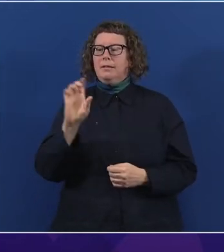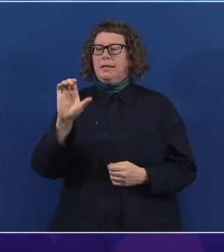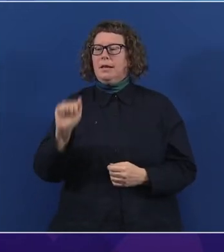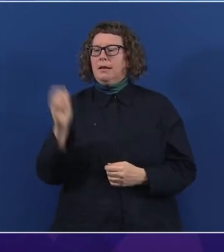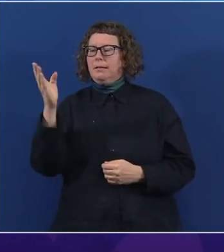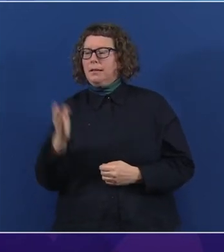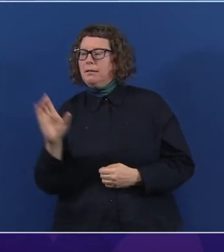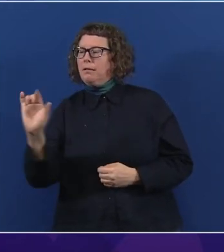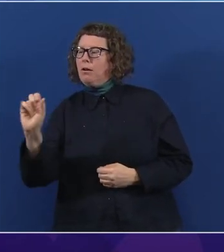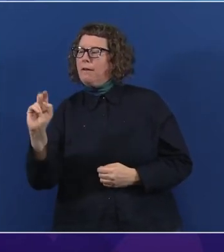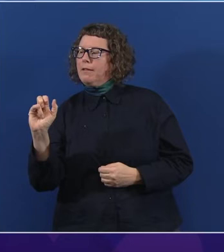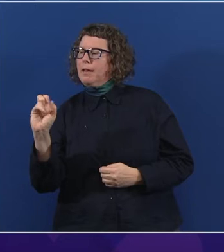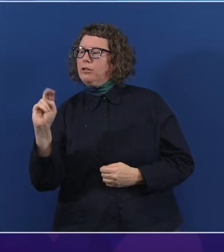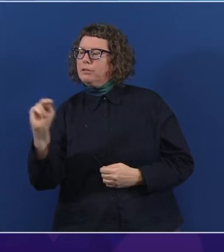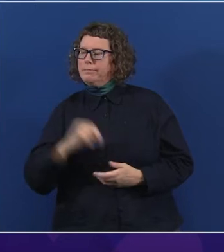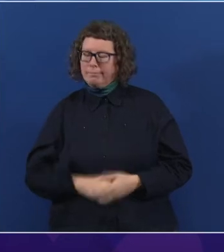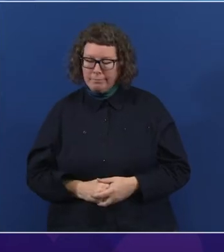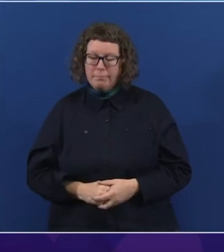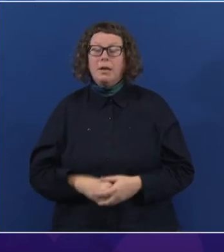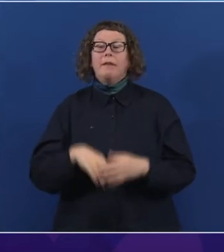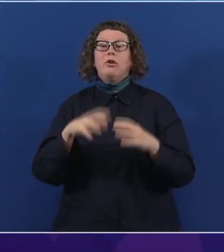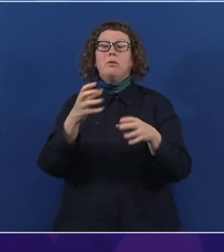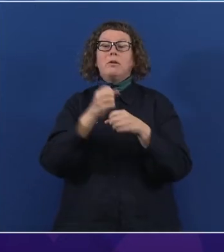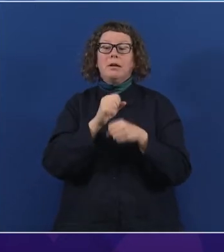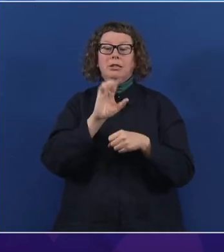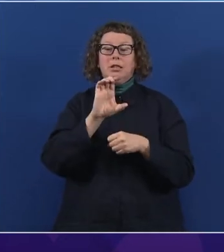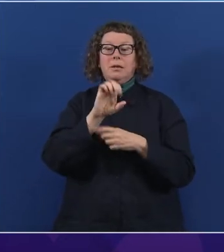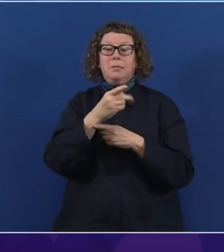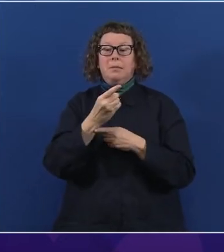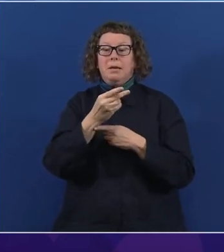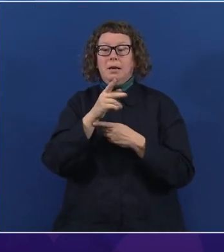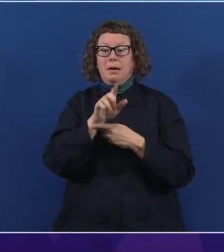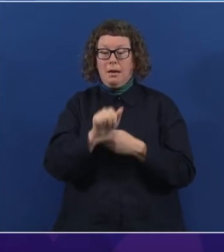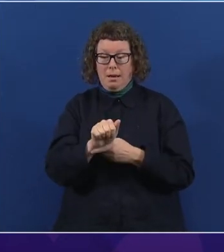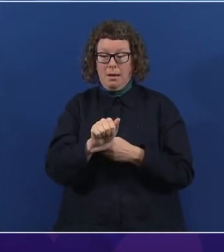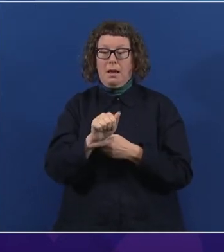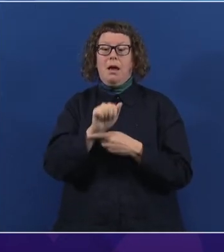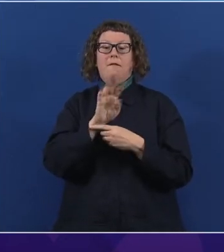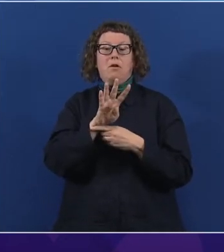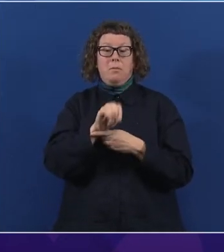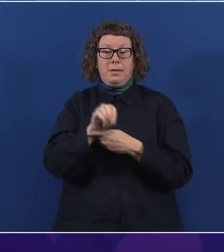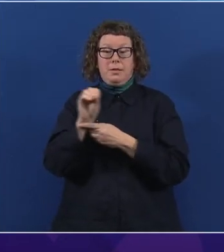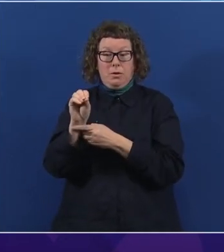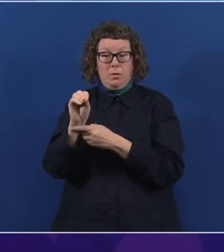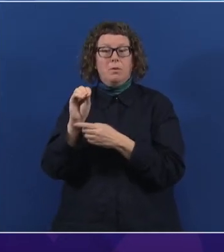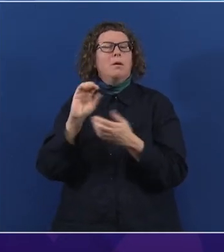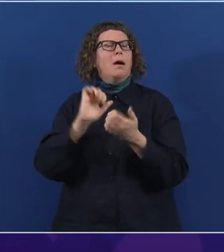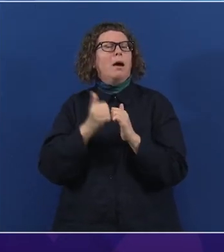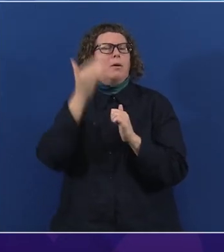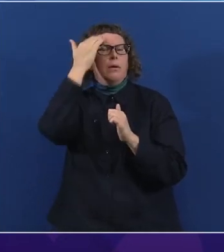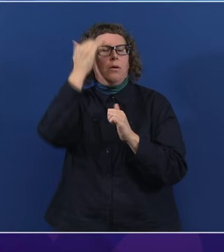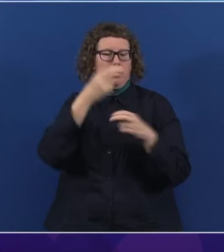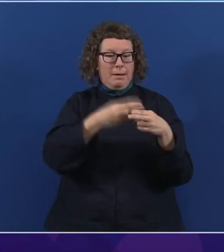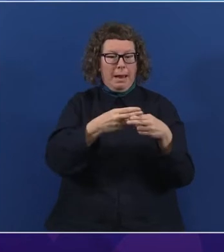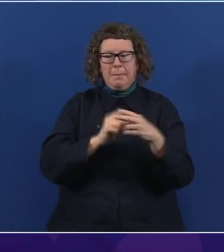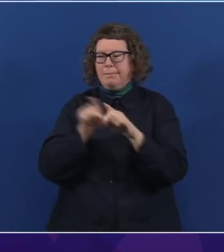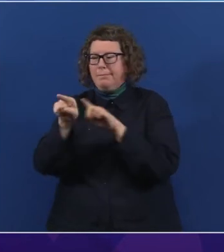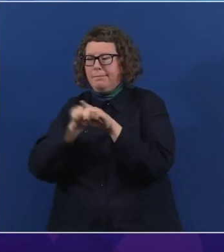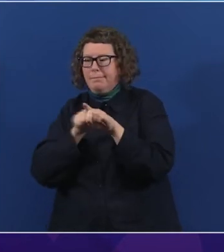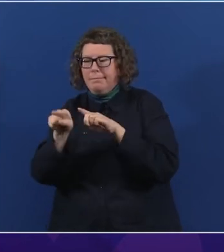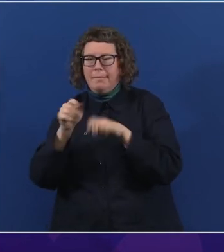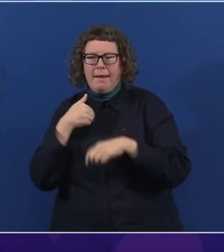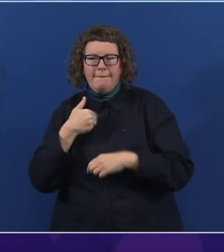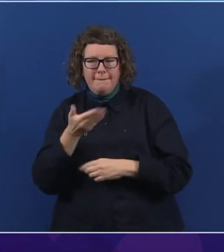sait.ca/convocation. Students receiving a grade point average of 4.0 during their time at SAIT are identified by an asterisk in the